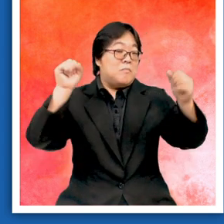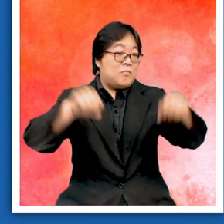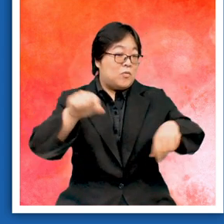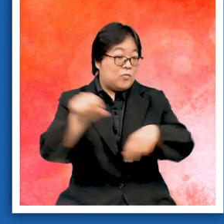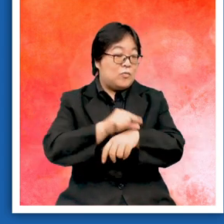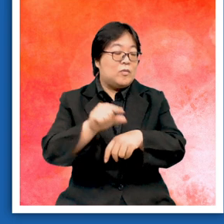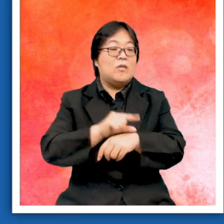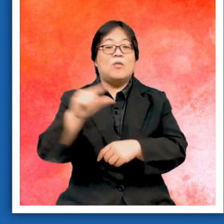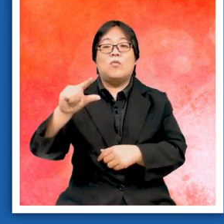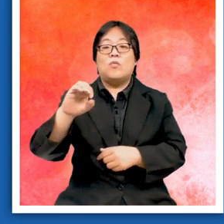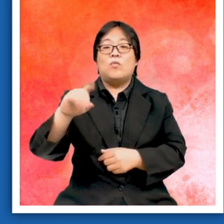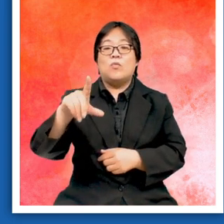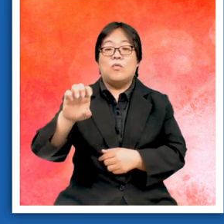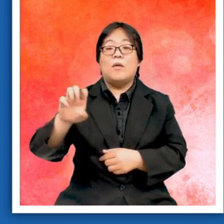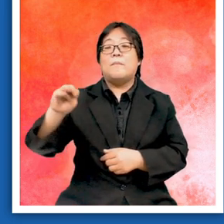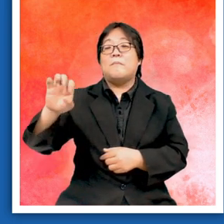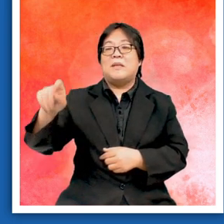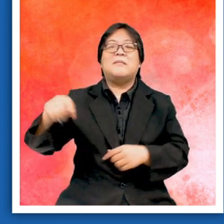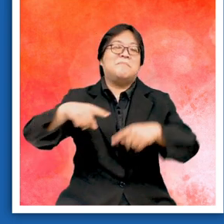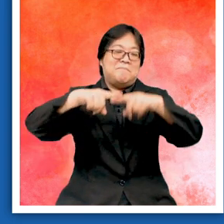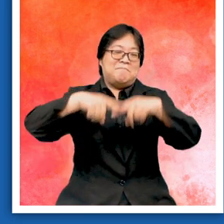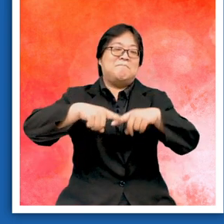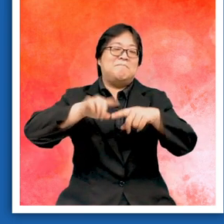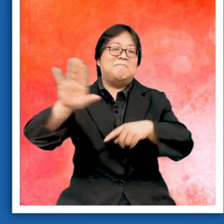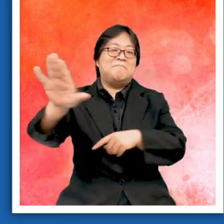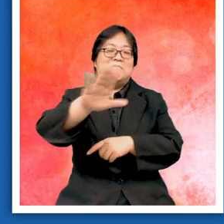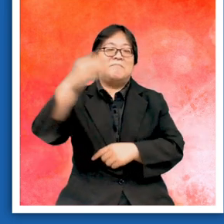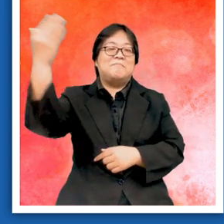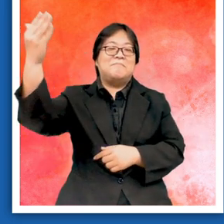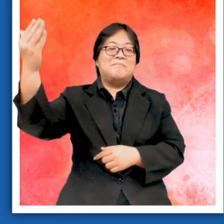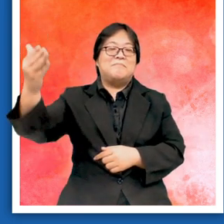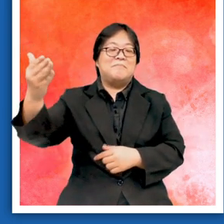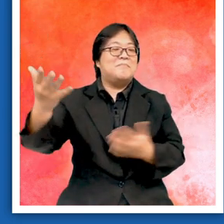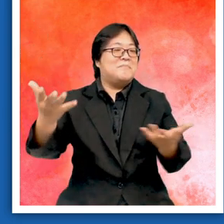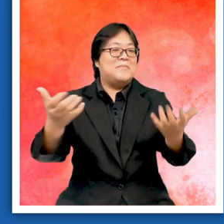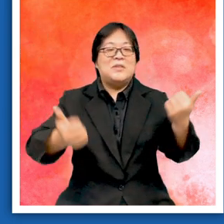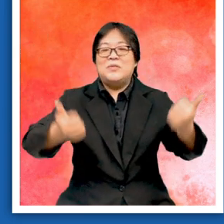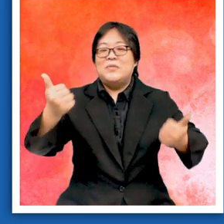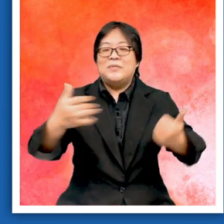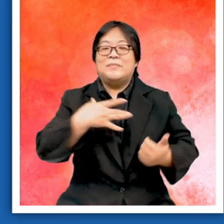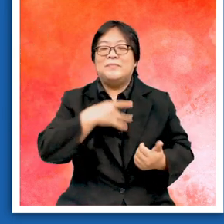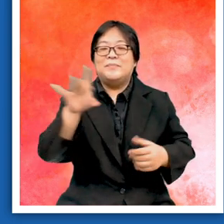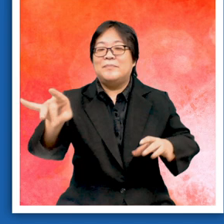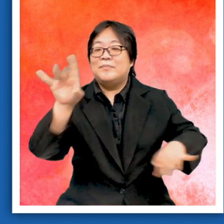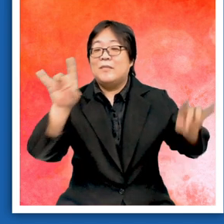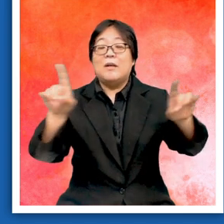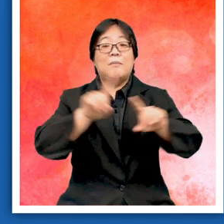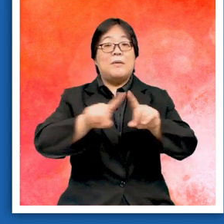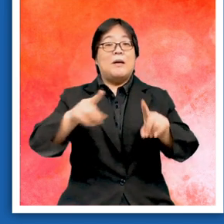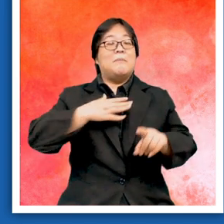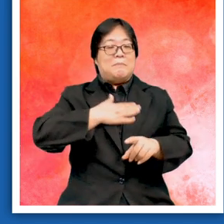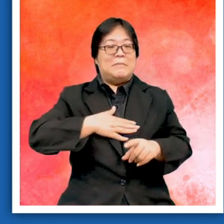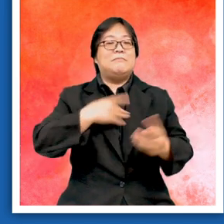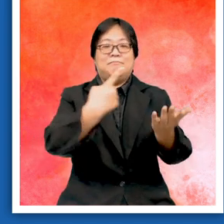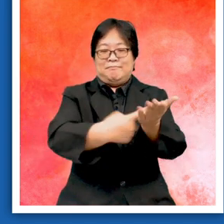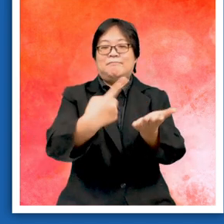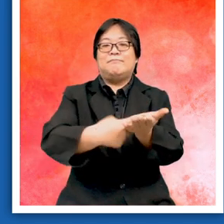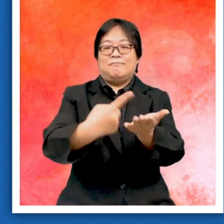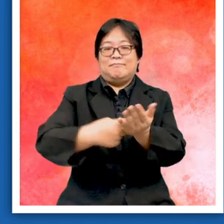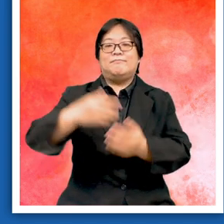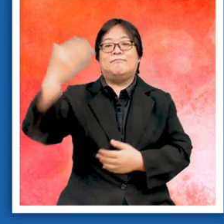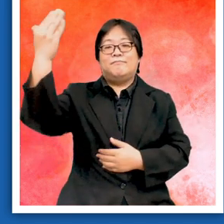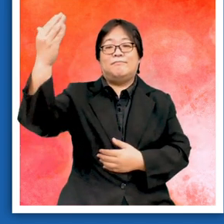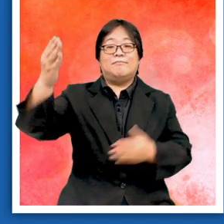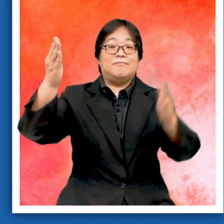Google Meet, so depending on what your lecturers might prefer. But do have a conversation with your